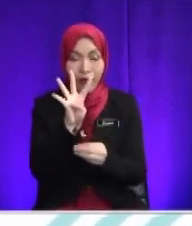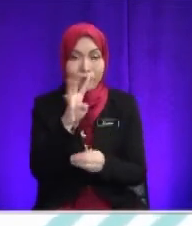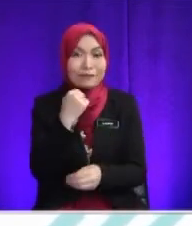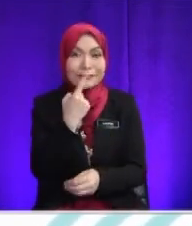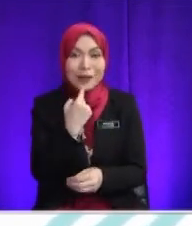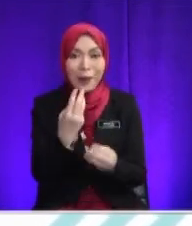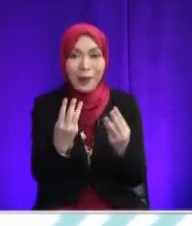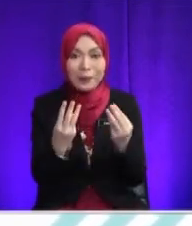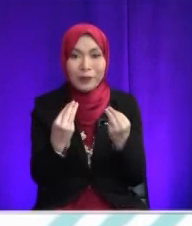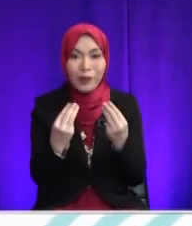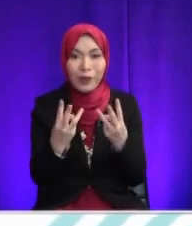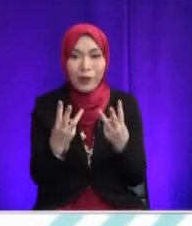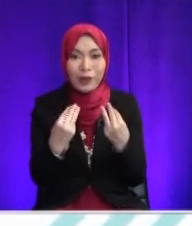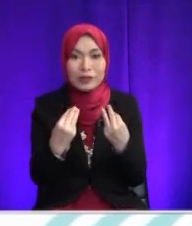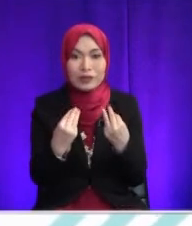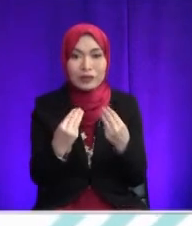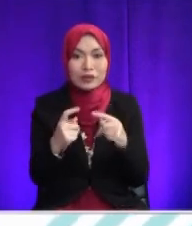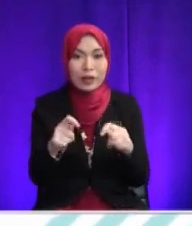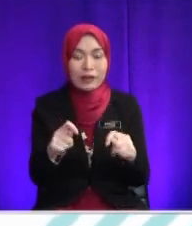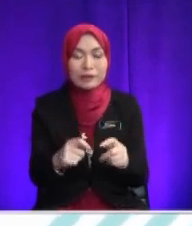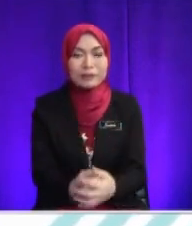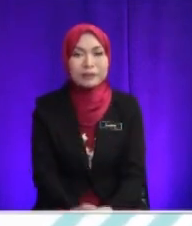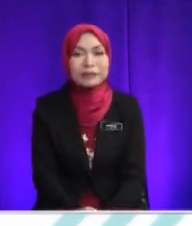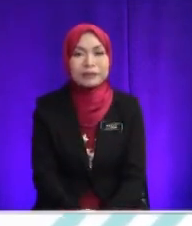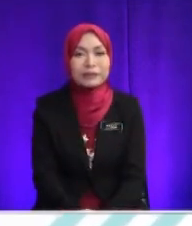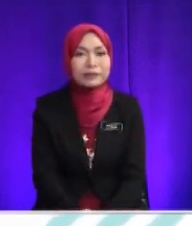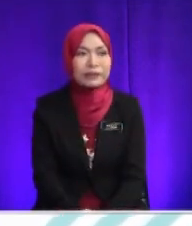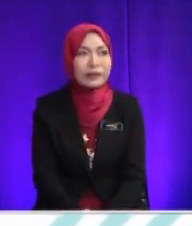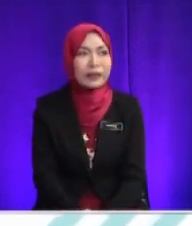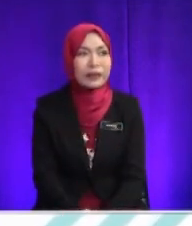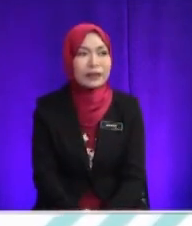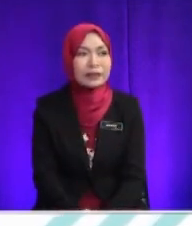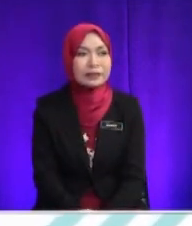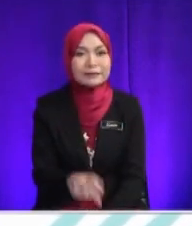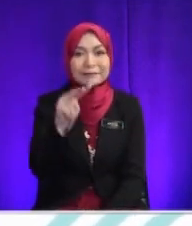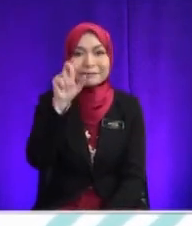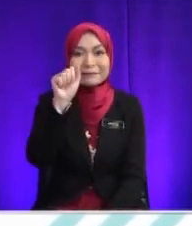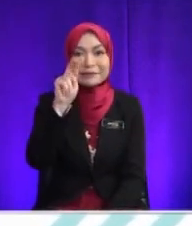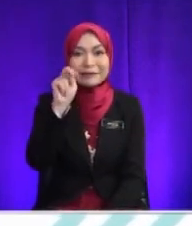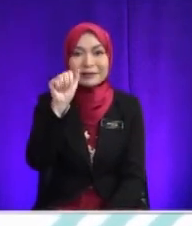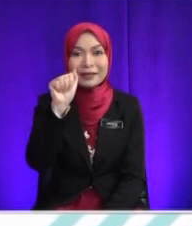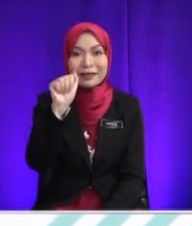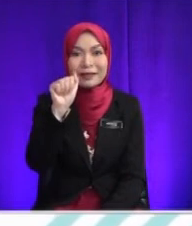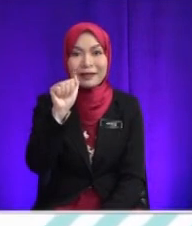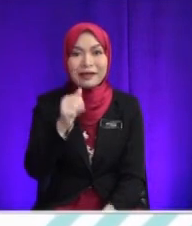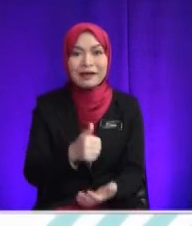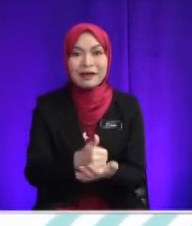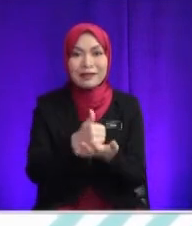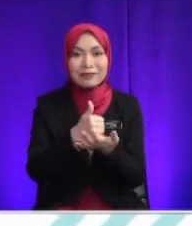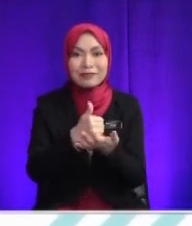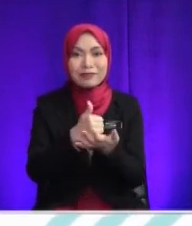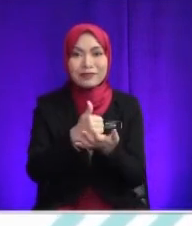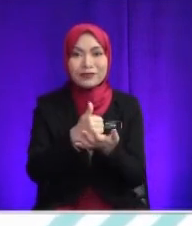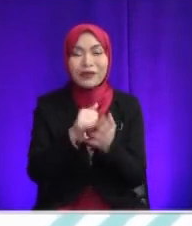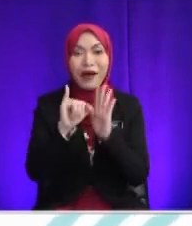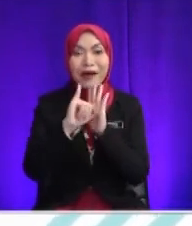Any volunteer? All right, Nana. Nana, can you please help me to identify the keyword first from the question? So